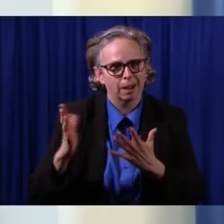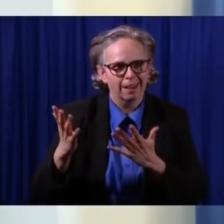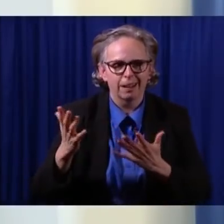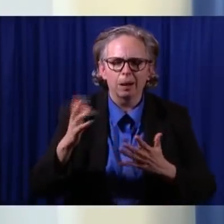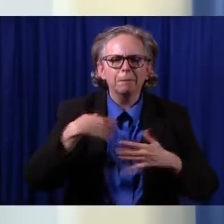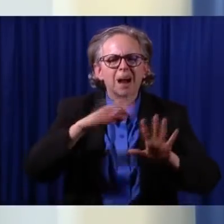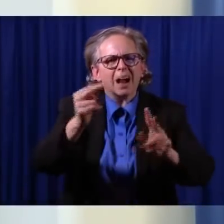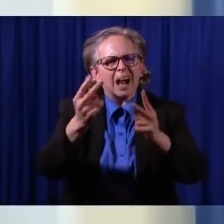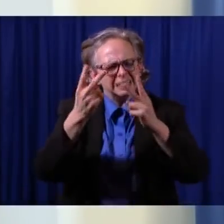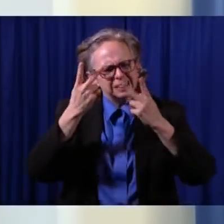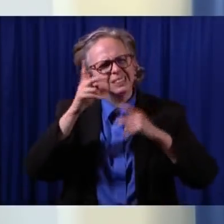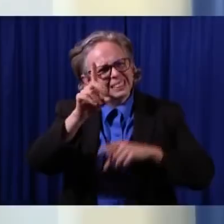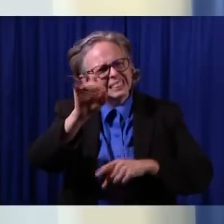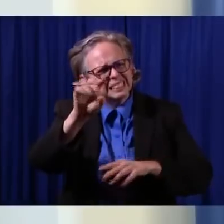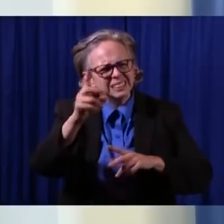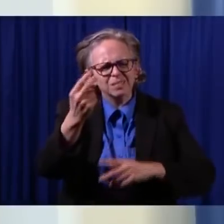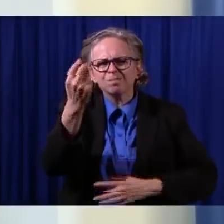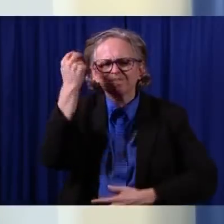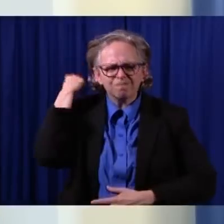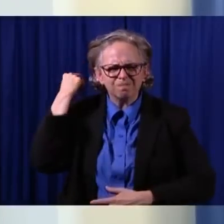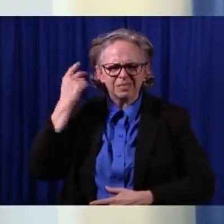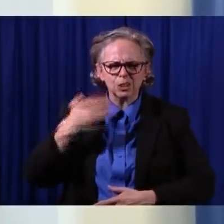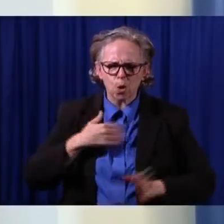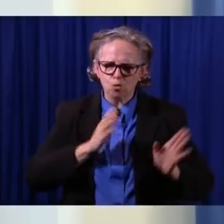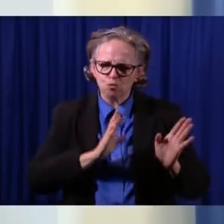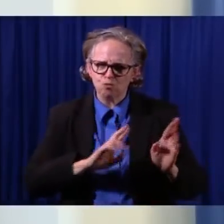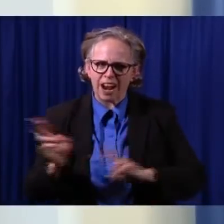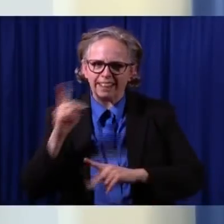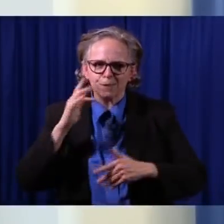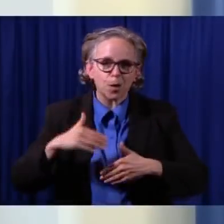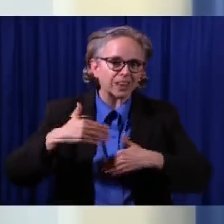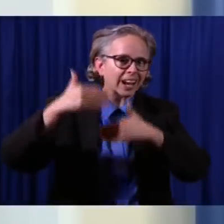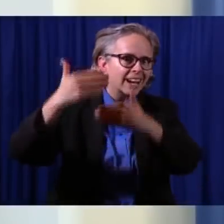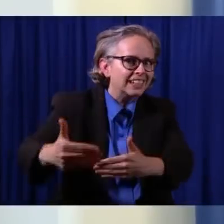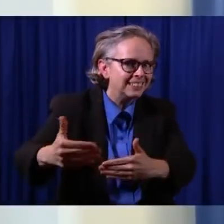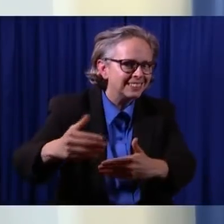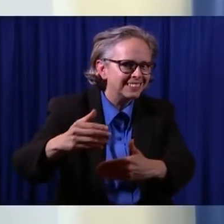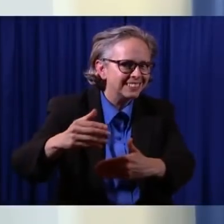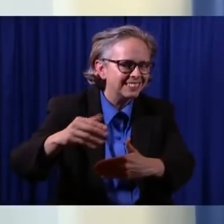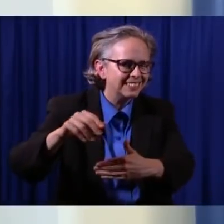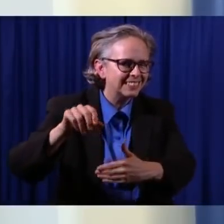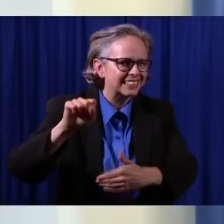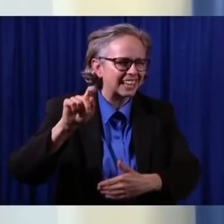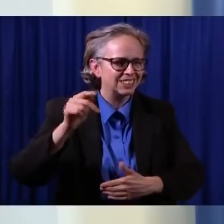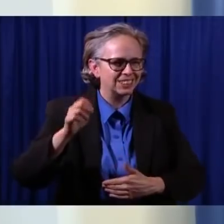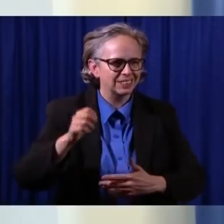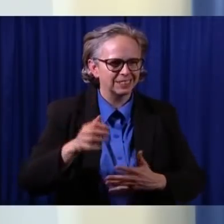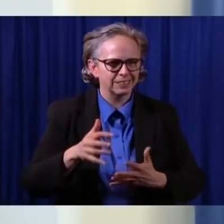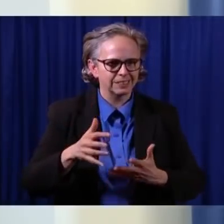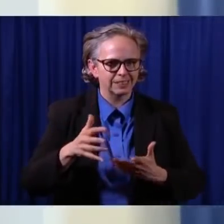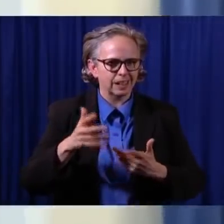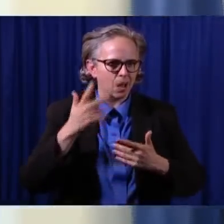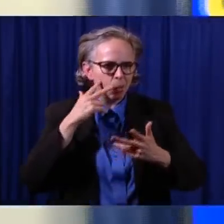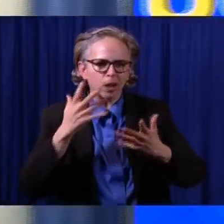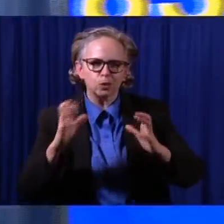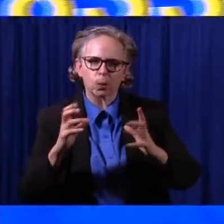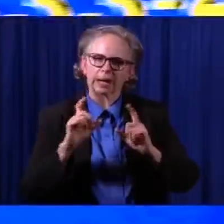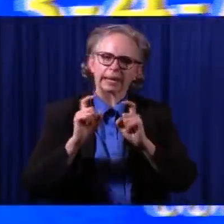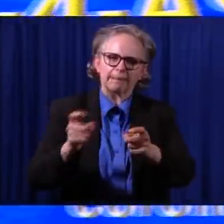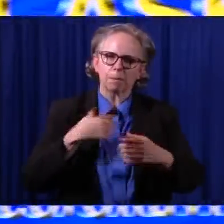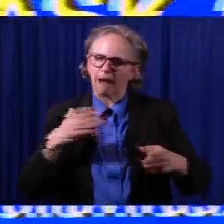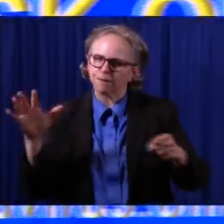next phase, which I think, you know, we have a lot of road ahead of us, and I want to give it my complete attention.